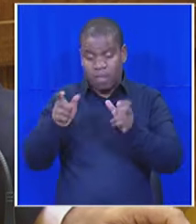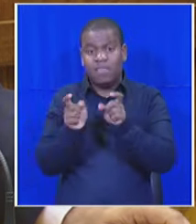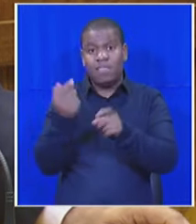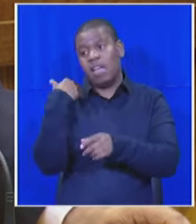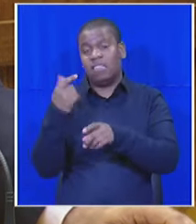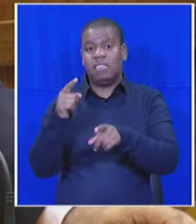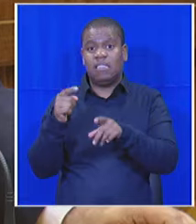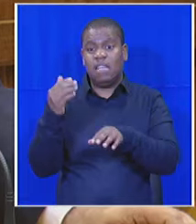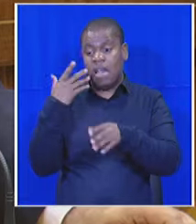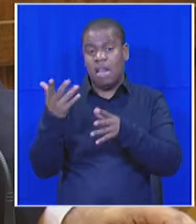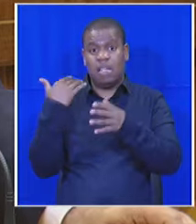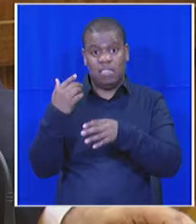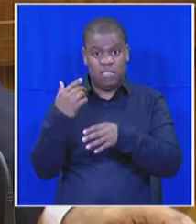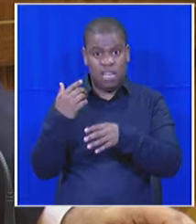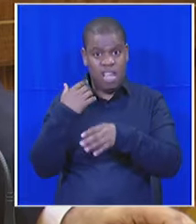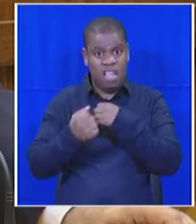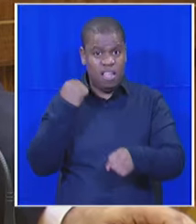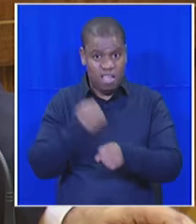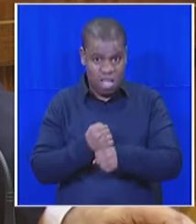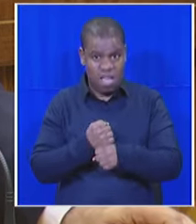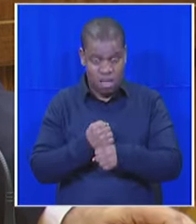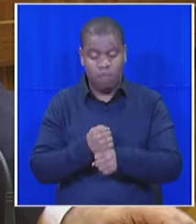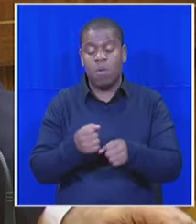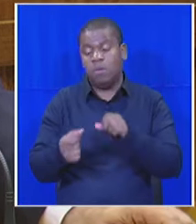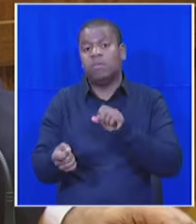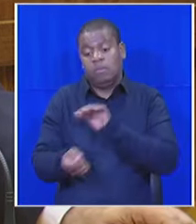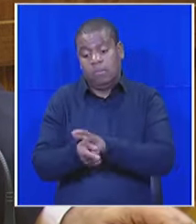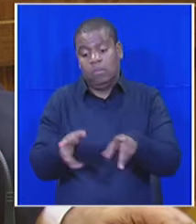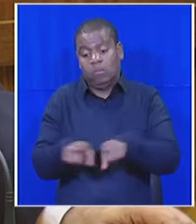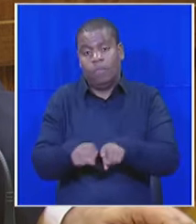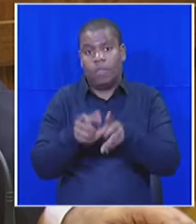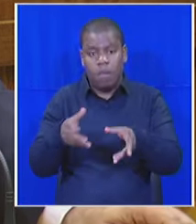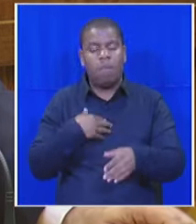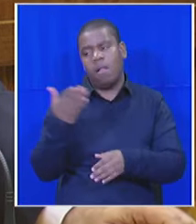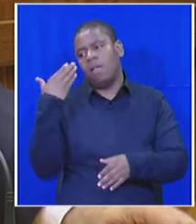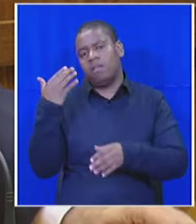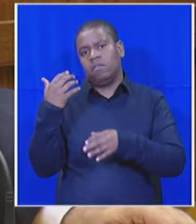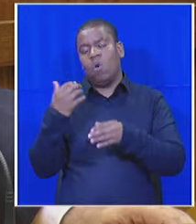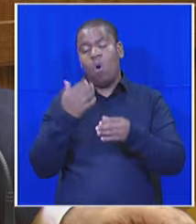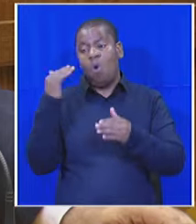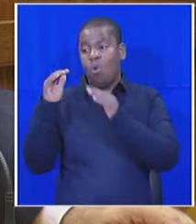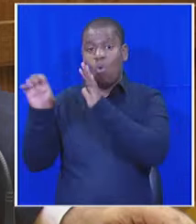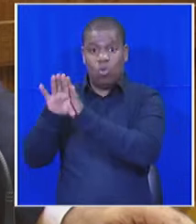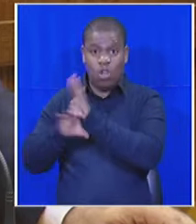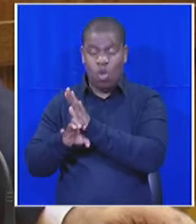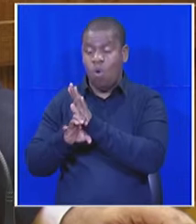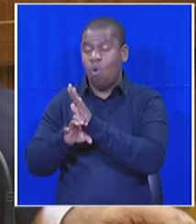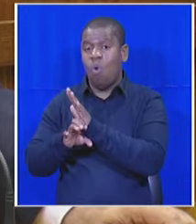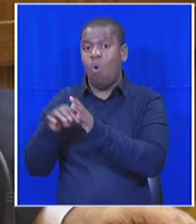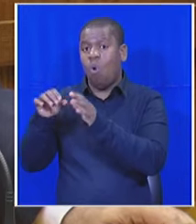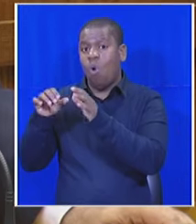caused the Constitutional Court to come out and say the decisions taken by this Parliament with this ANC majority were